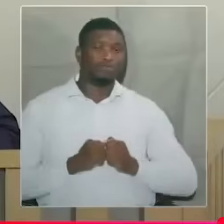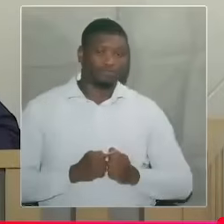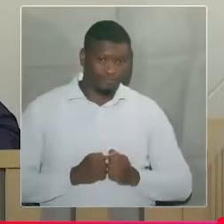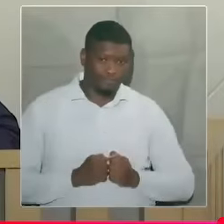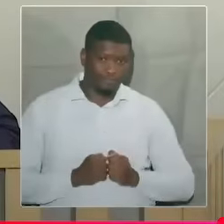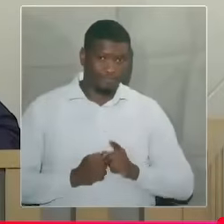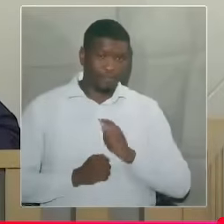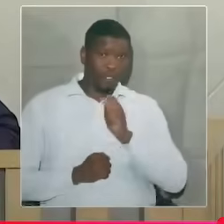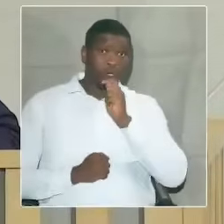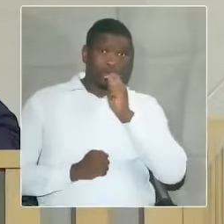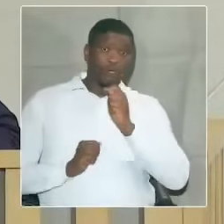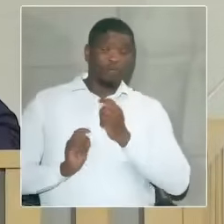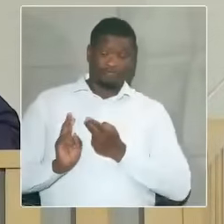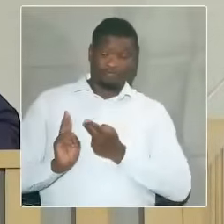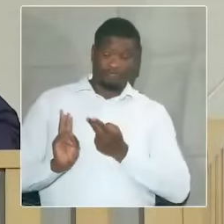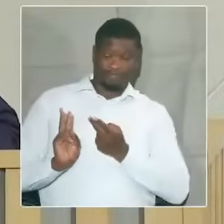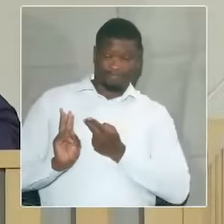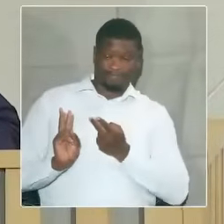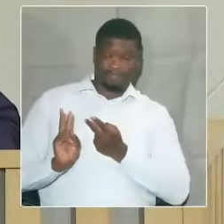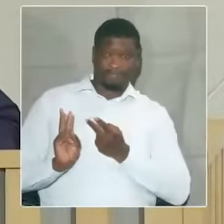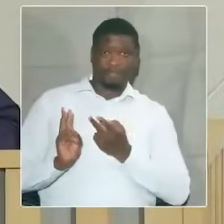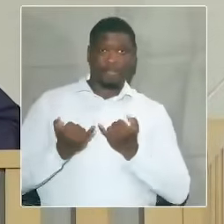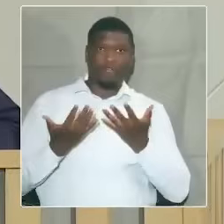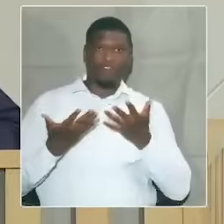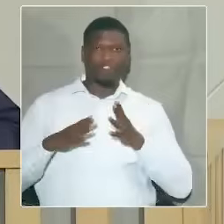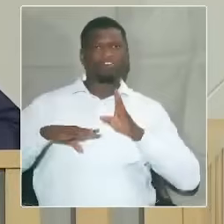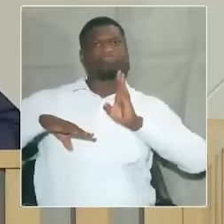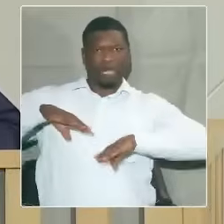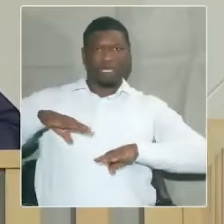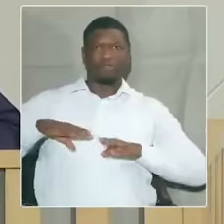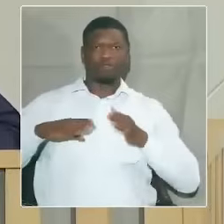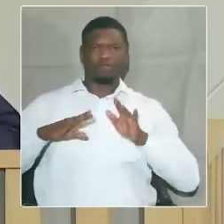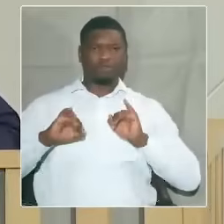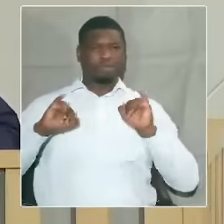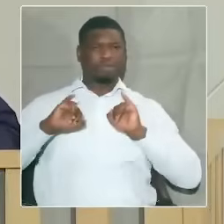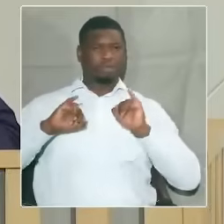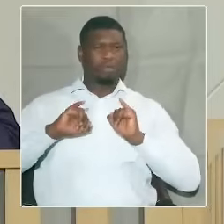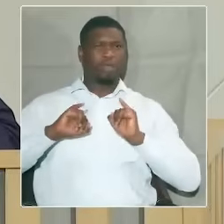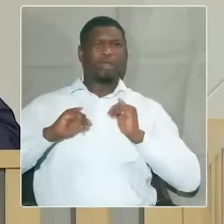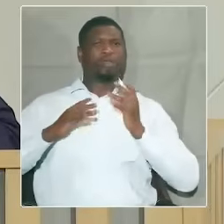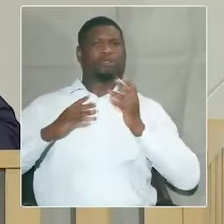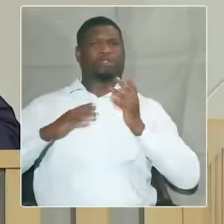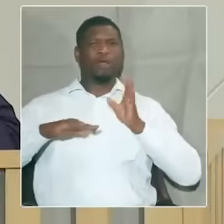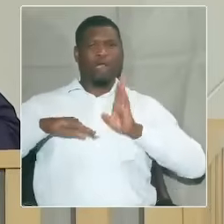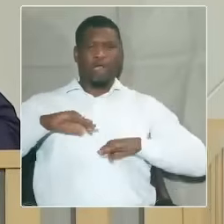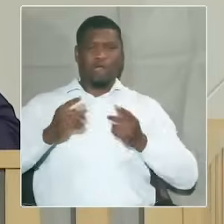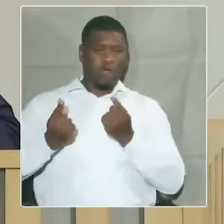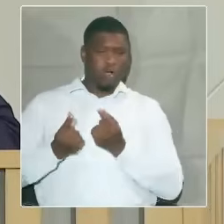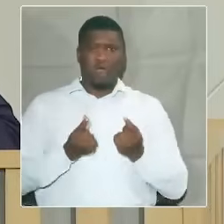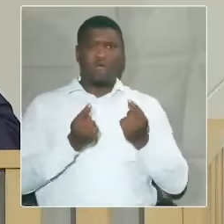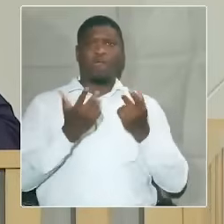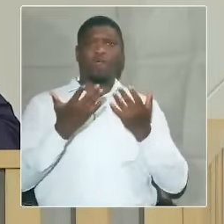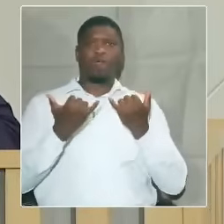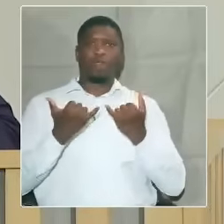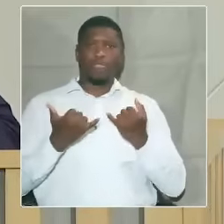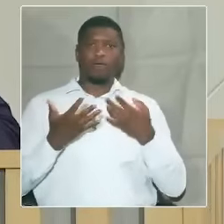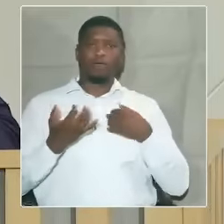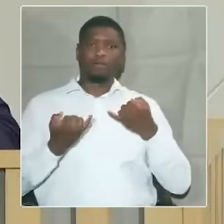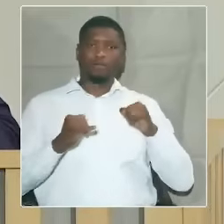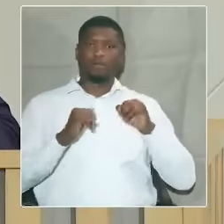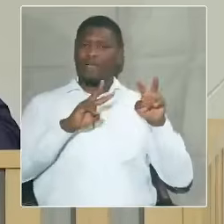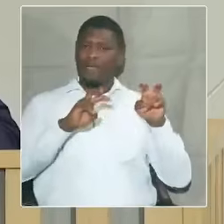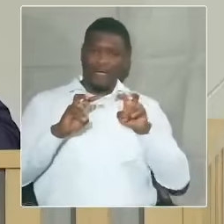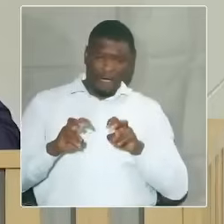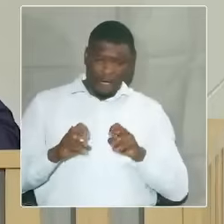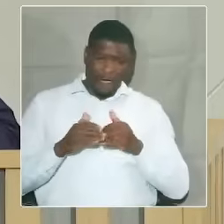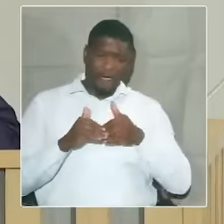have now been formally charged with a very serious offenses for which hard sentence may be imposed by law